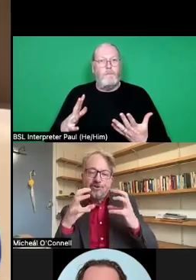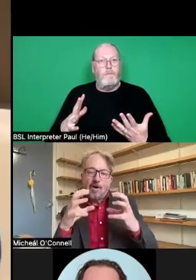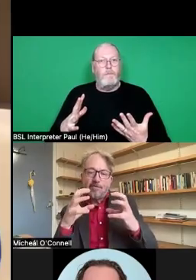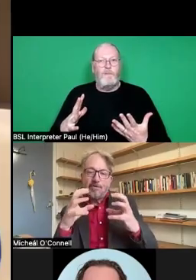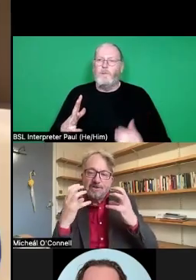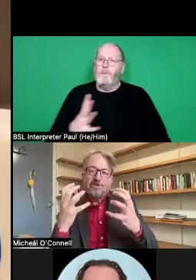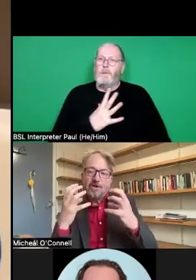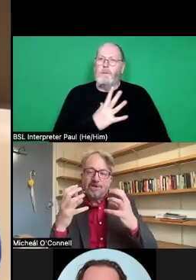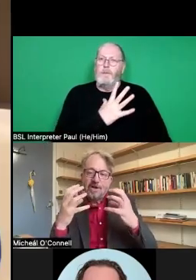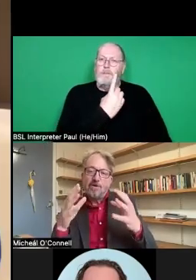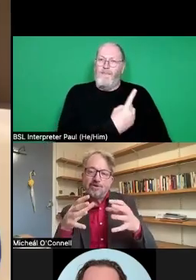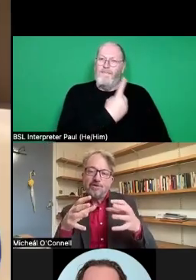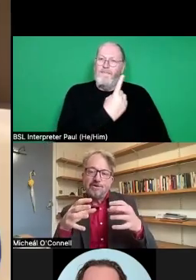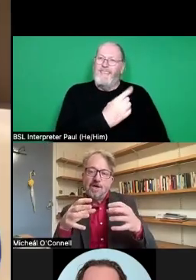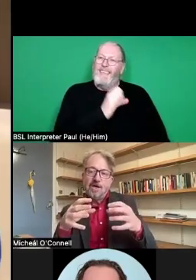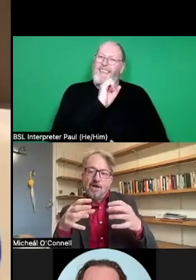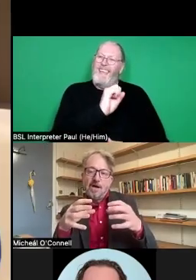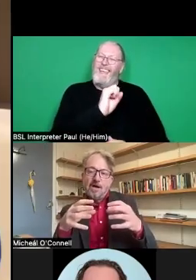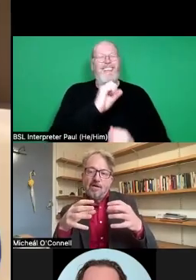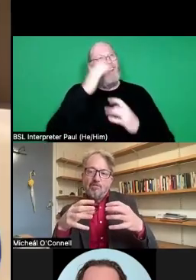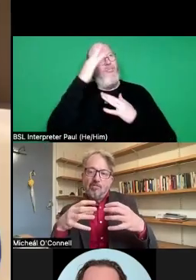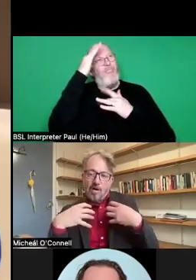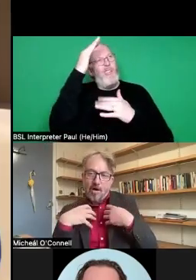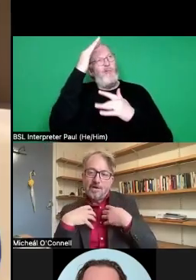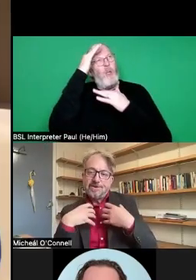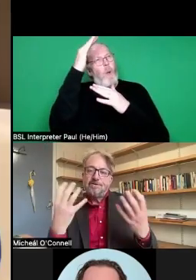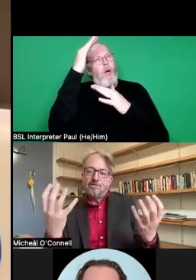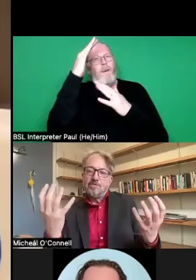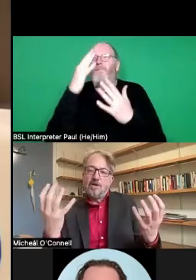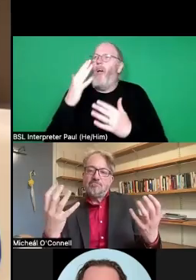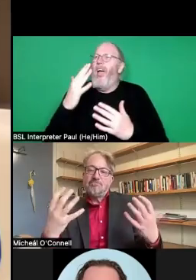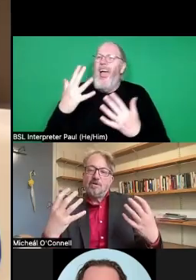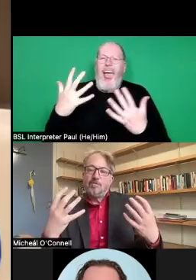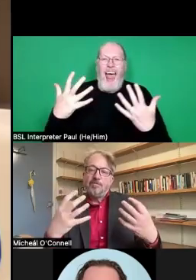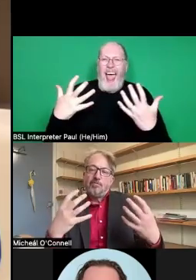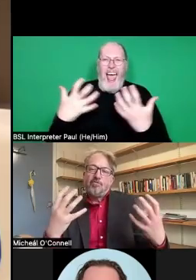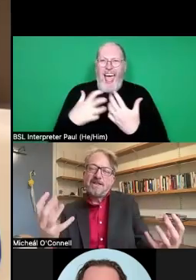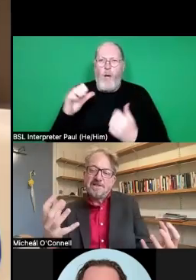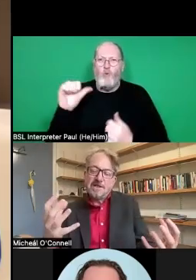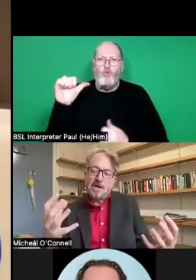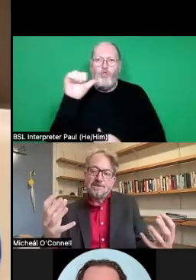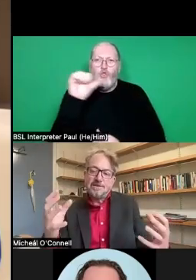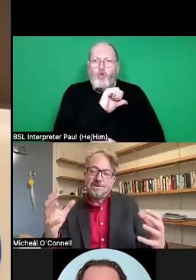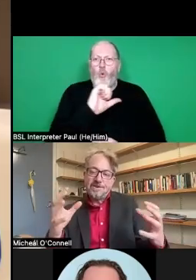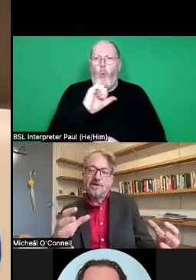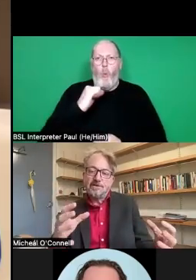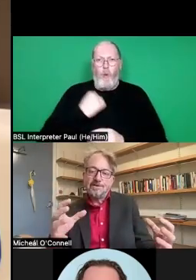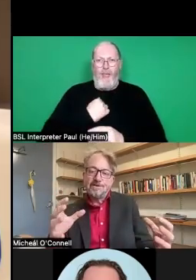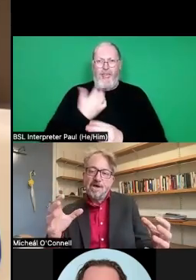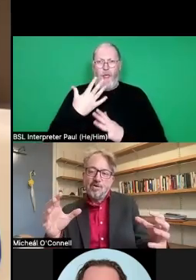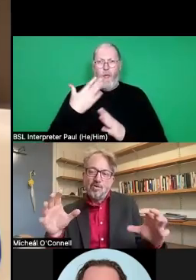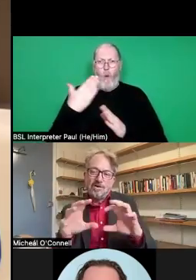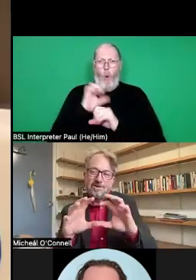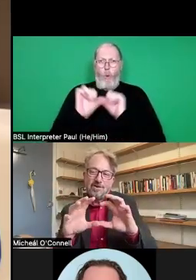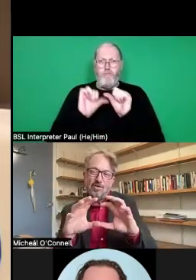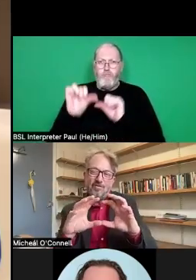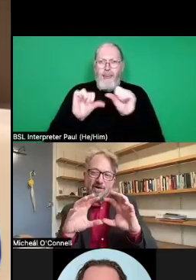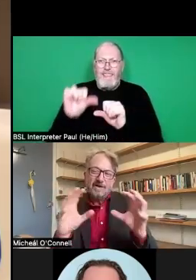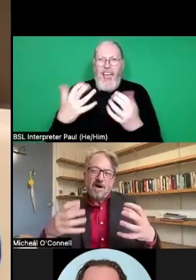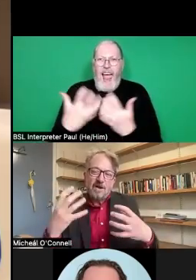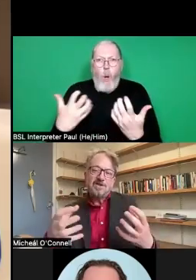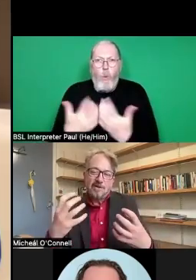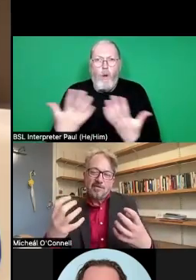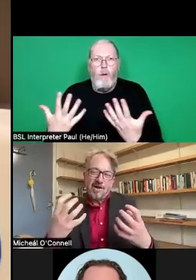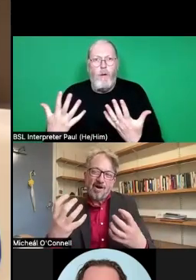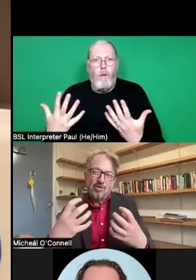how should you operate? This question, how should uh, us, people who are practicing artists, thinkers, who are also